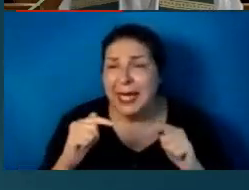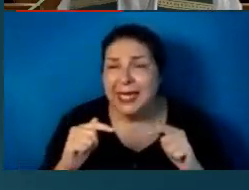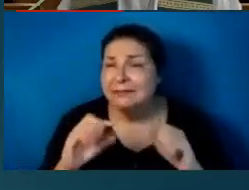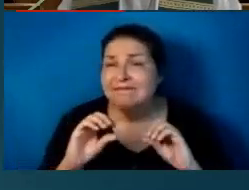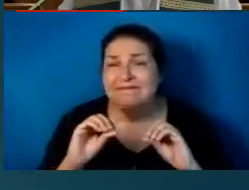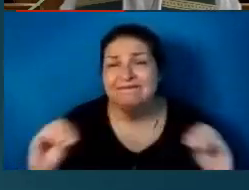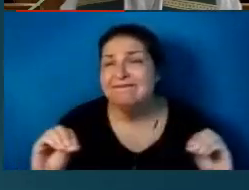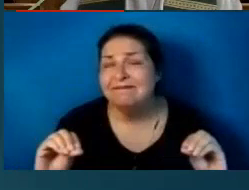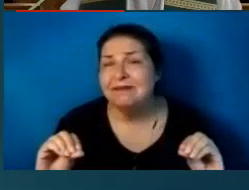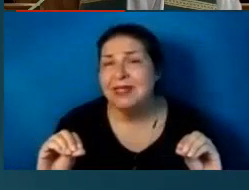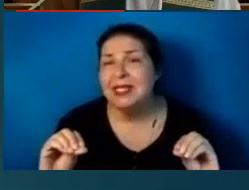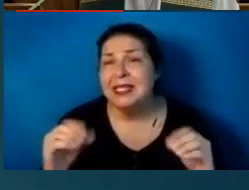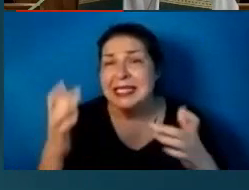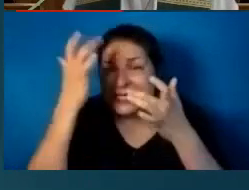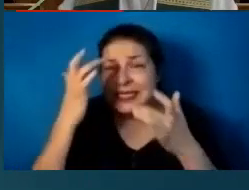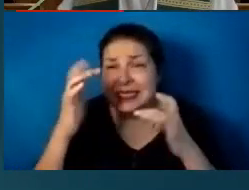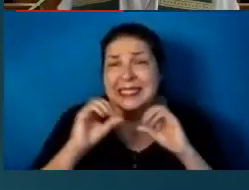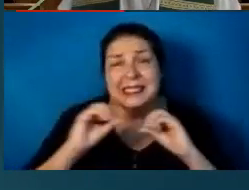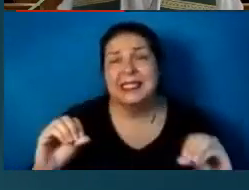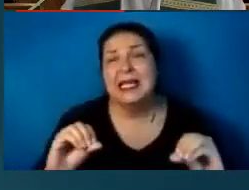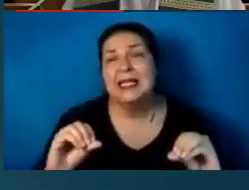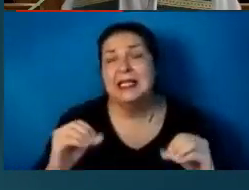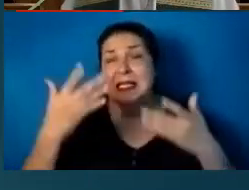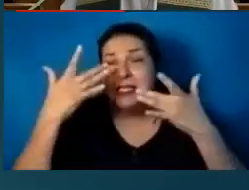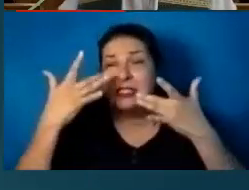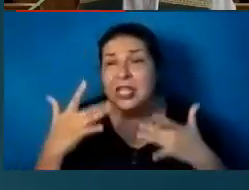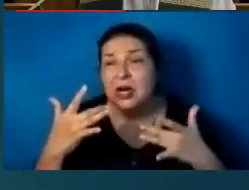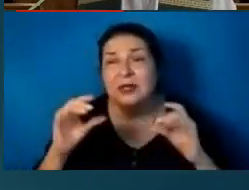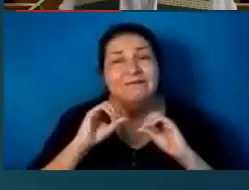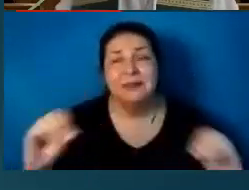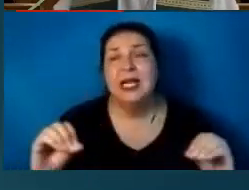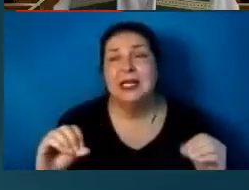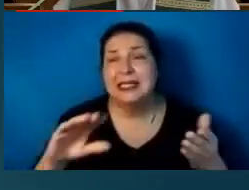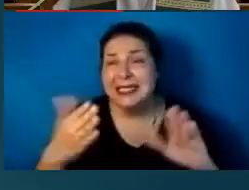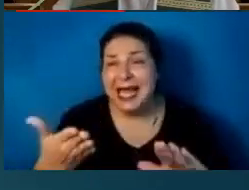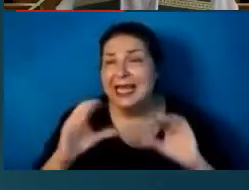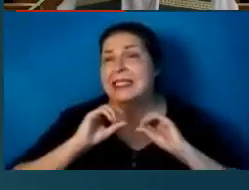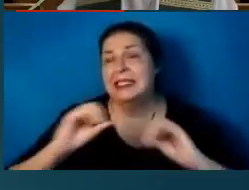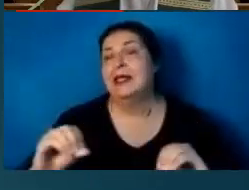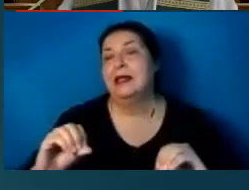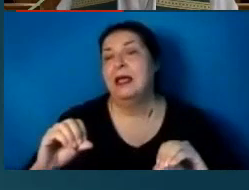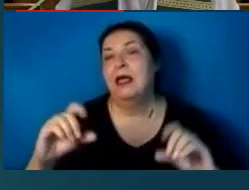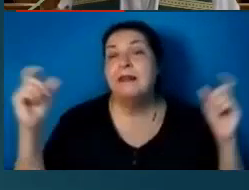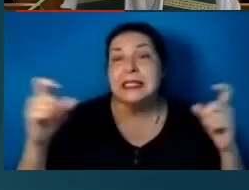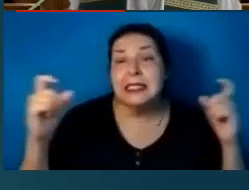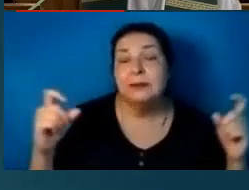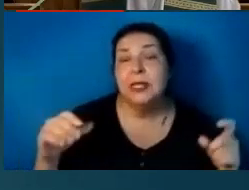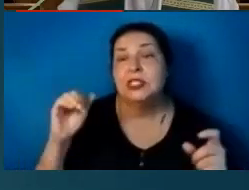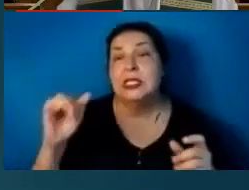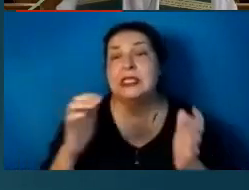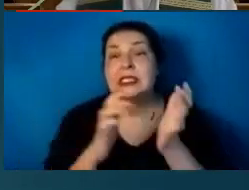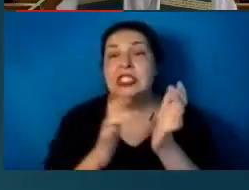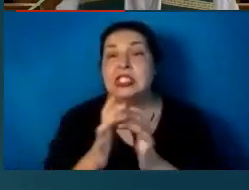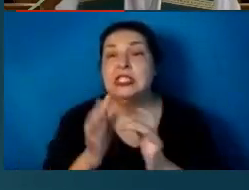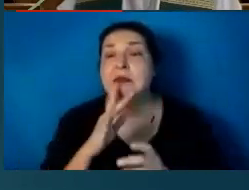more sorrow, and no more dying ever. This banquet is the one Jesus spoke of as the wedding